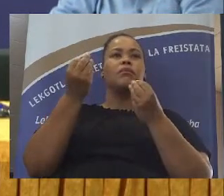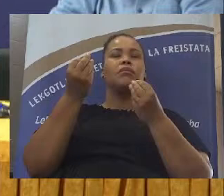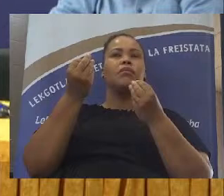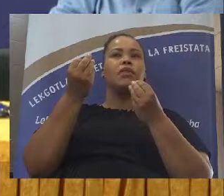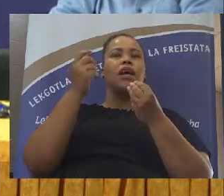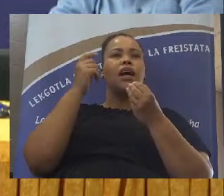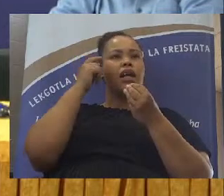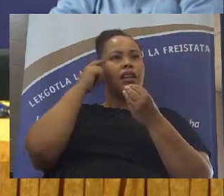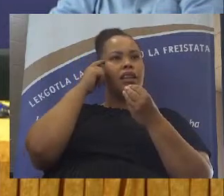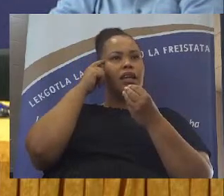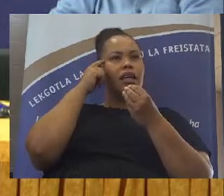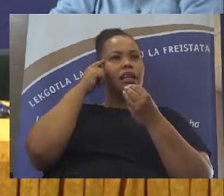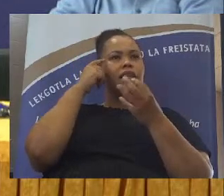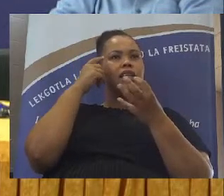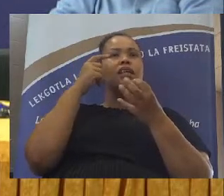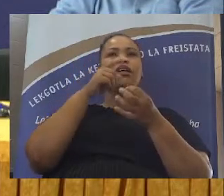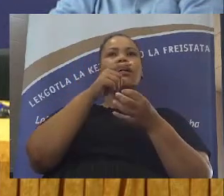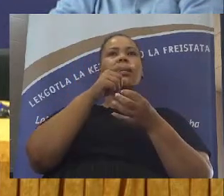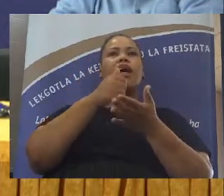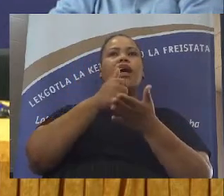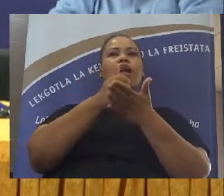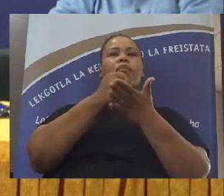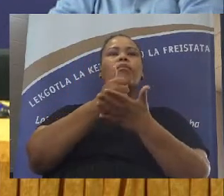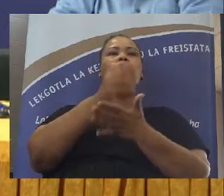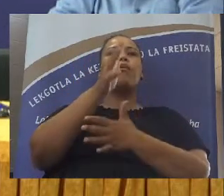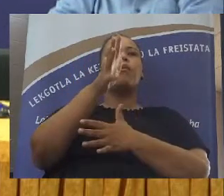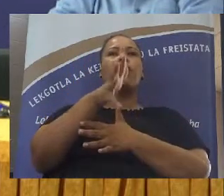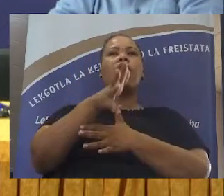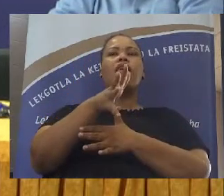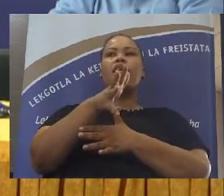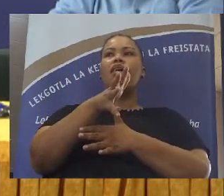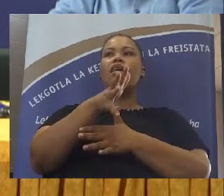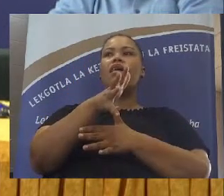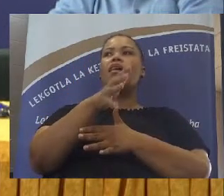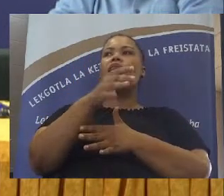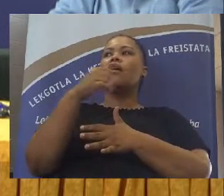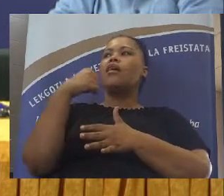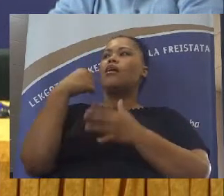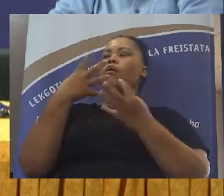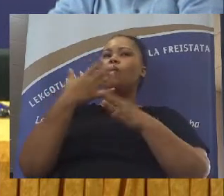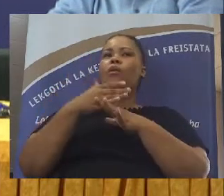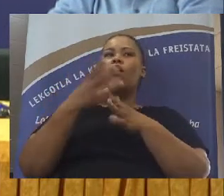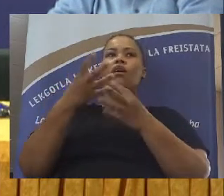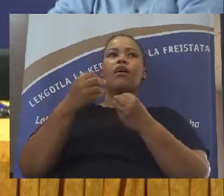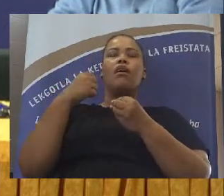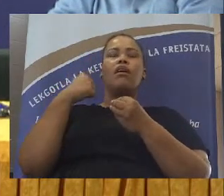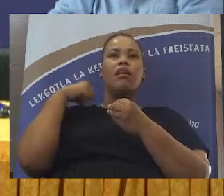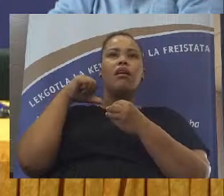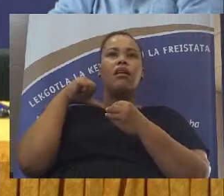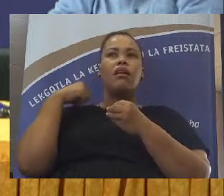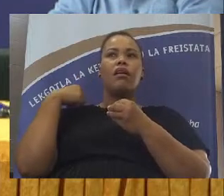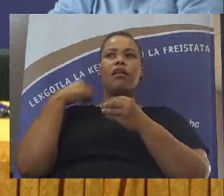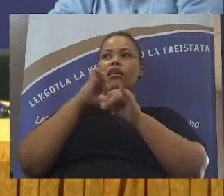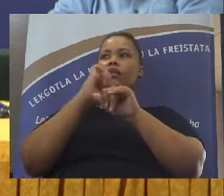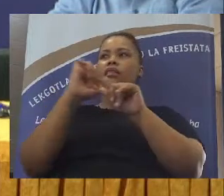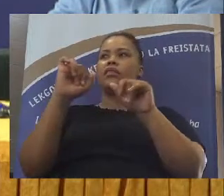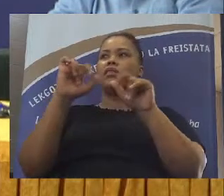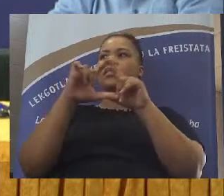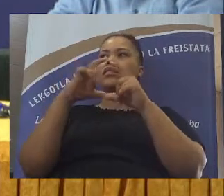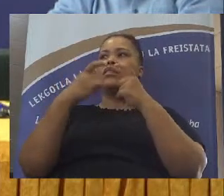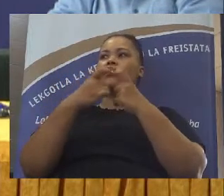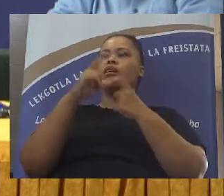thusa. Mme re na le tshepo hape le sebedise le di-masepala tsa lona ka dikomiti tsa